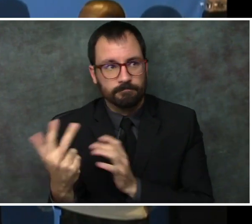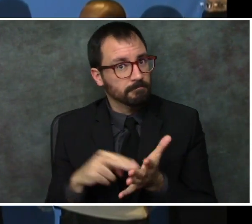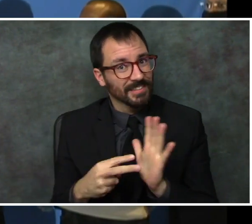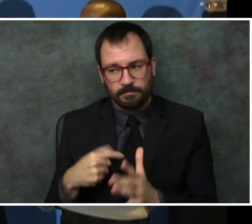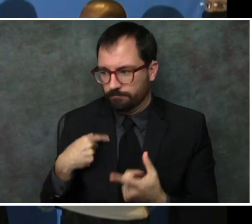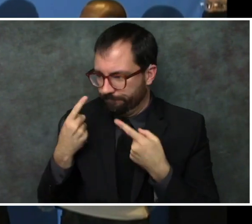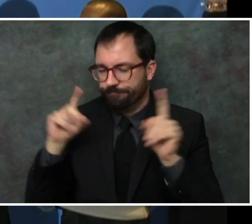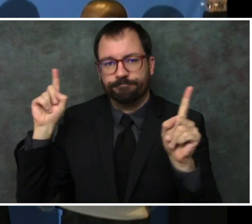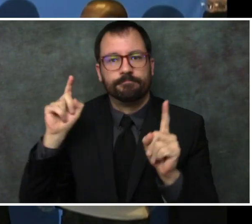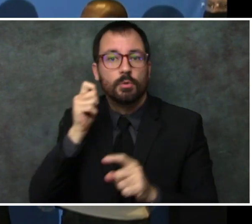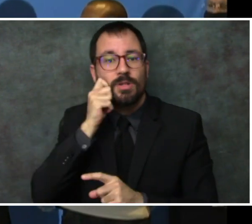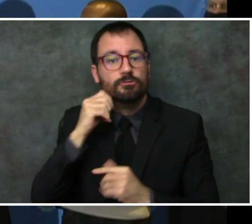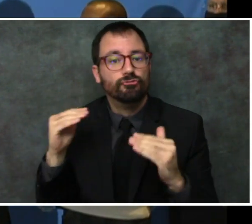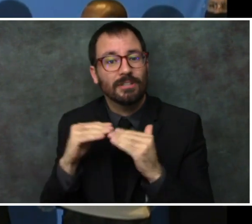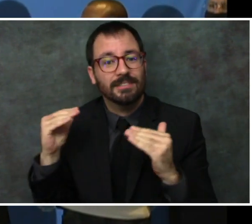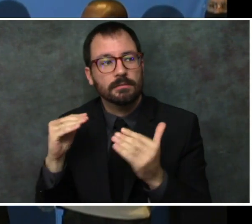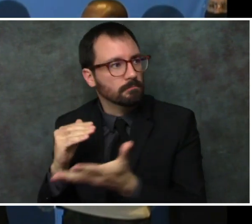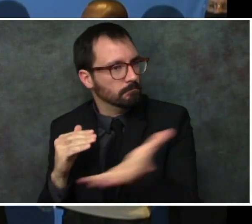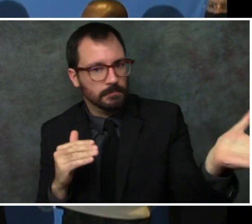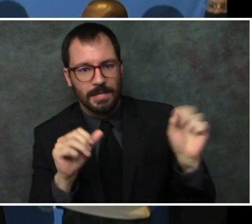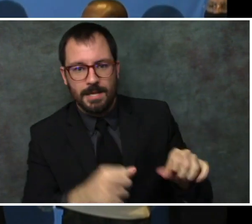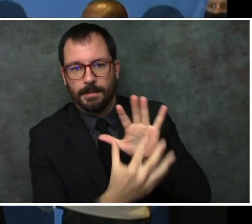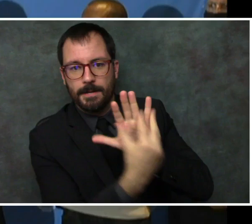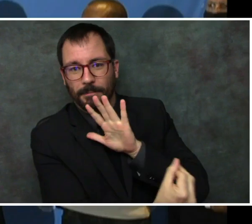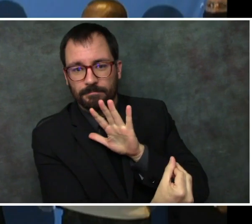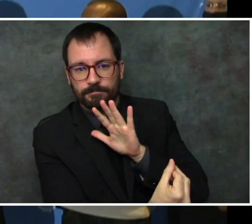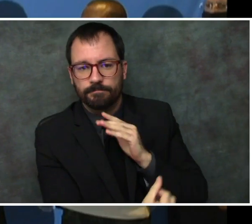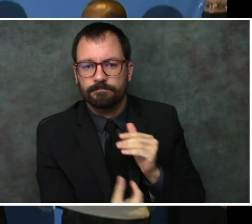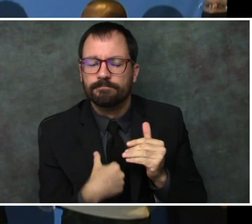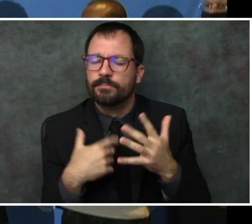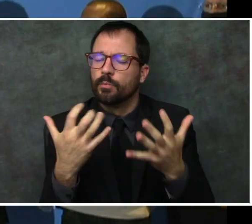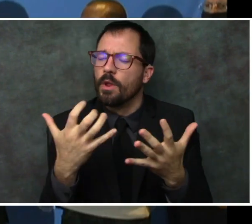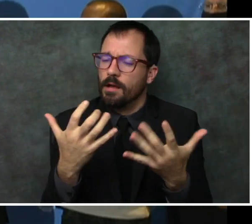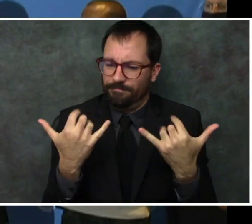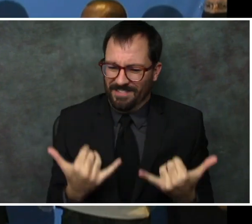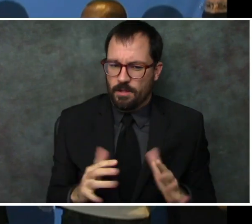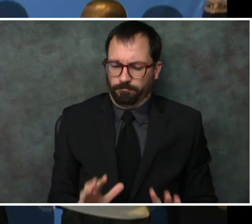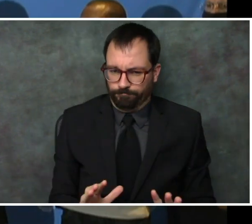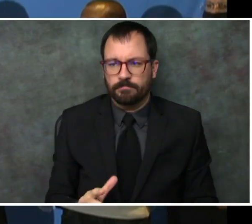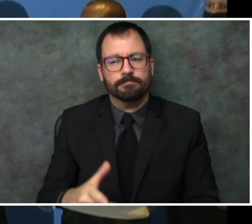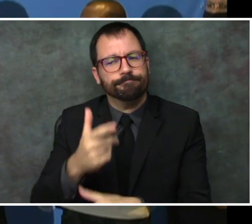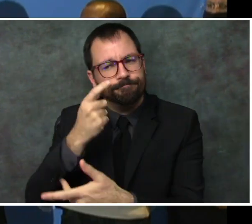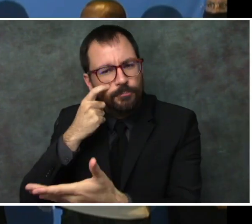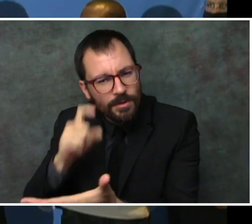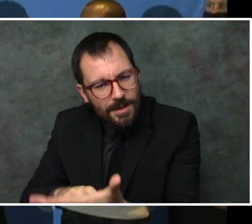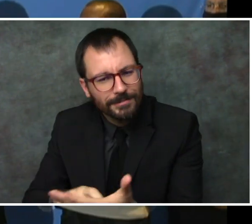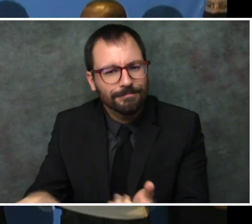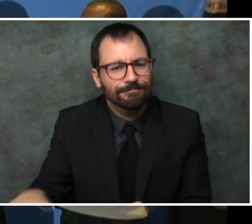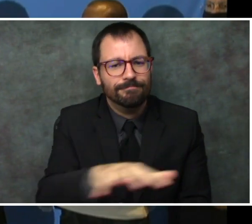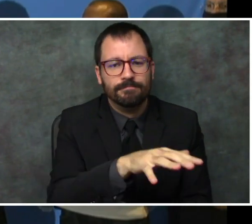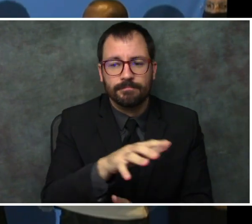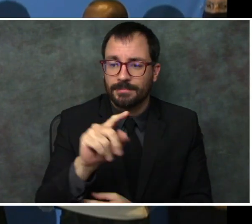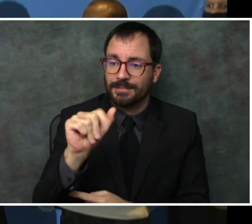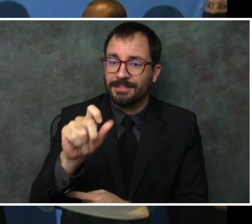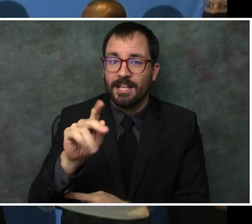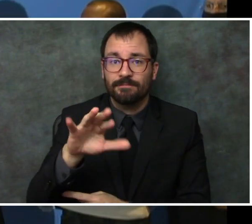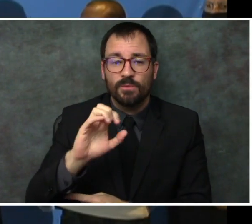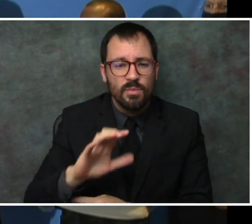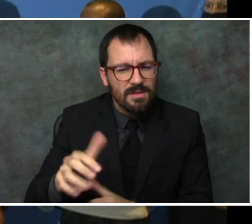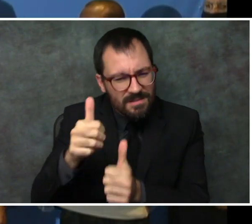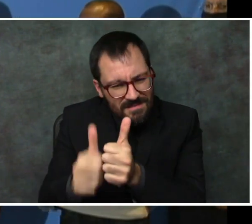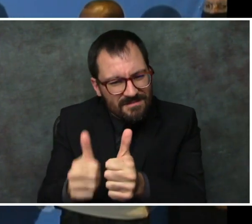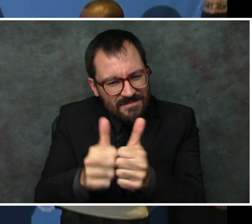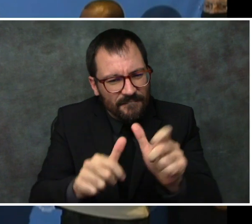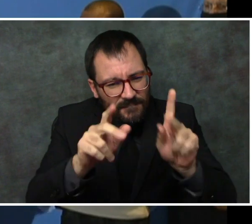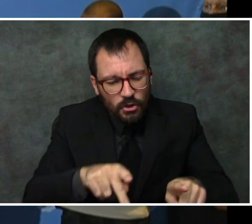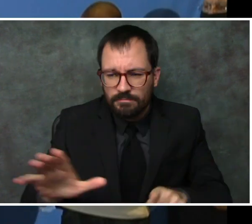a moment to thank each and every member of the task force for their leadership in this work and the work leading up to this work. I want to thank each